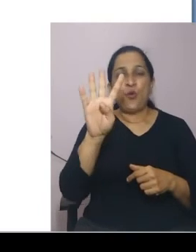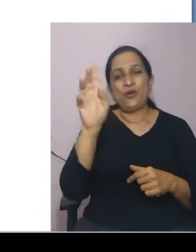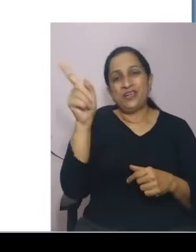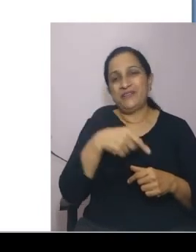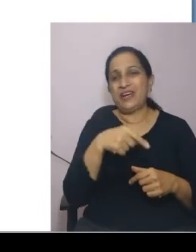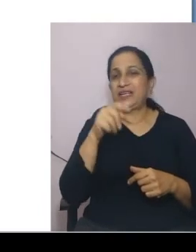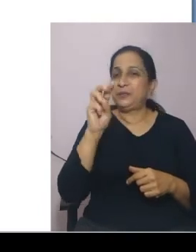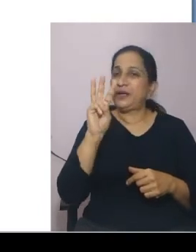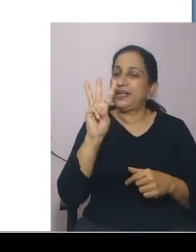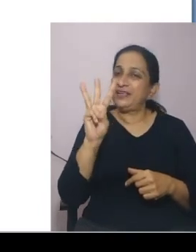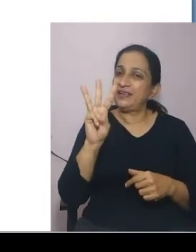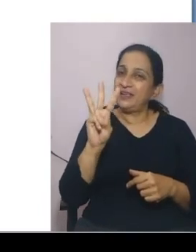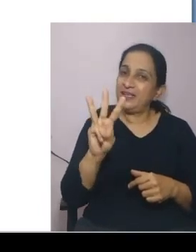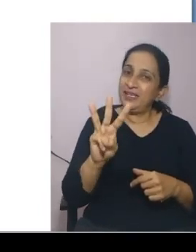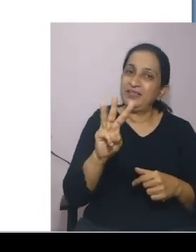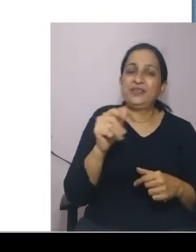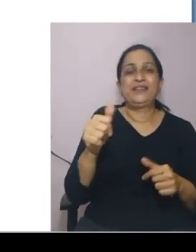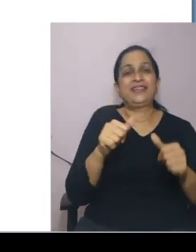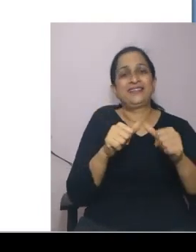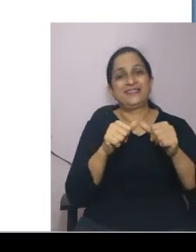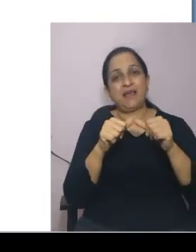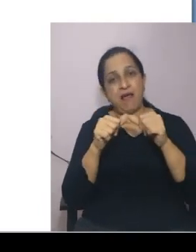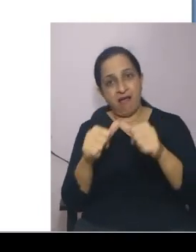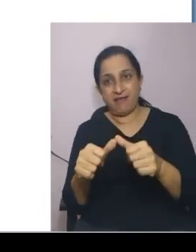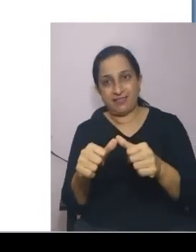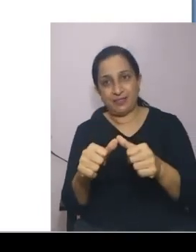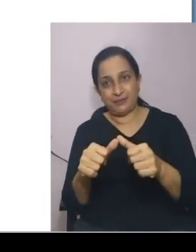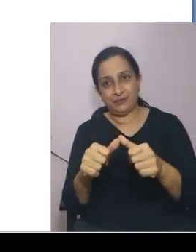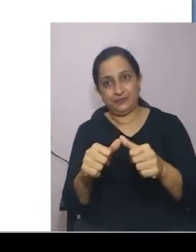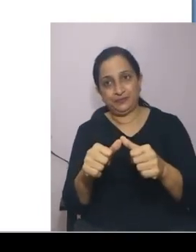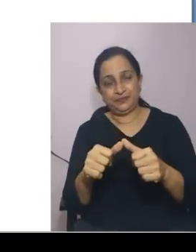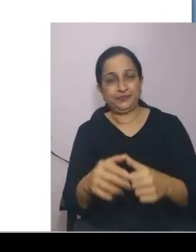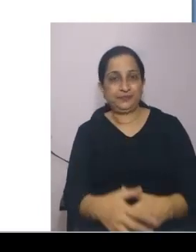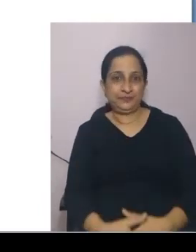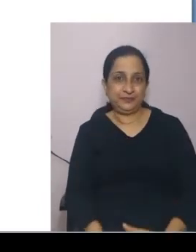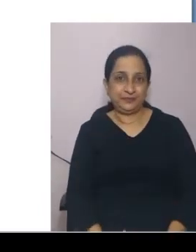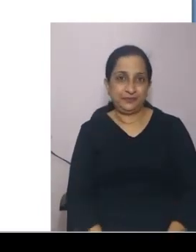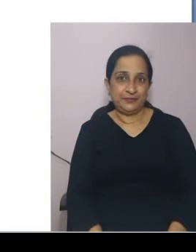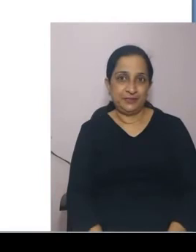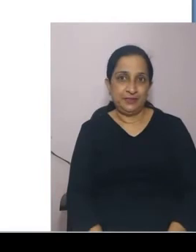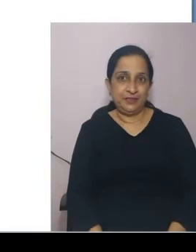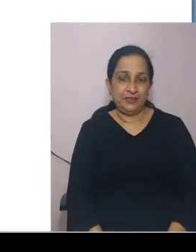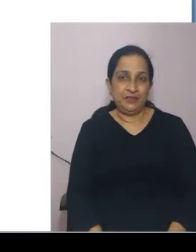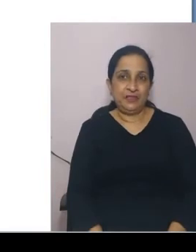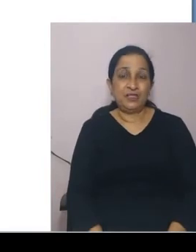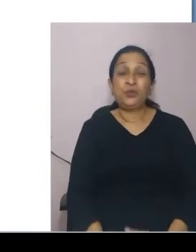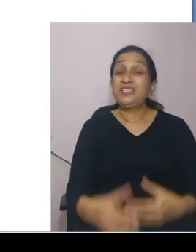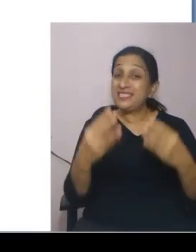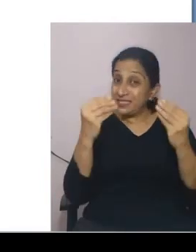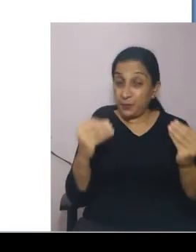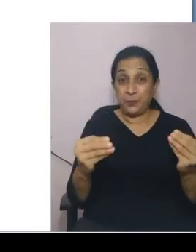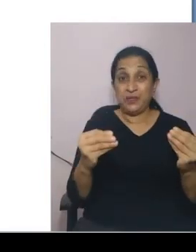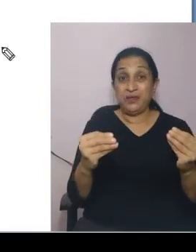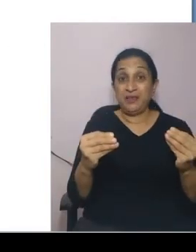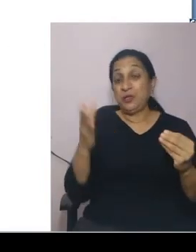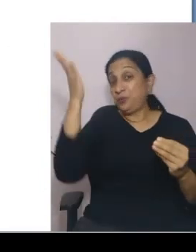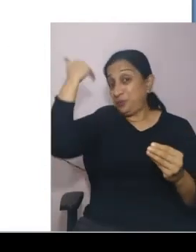value becomes minus 4 by 3. This is the